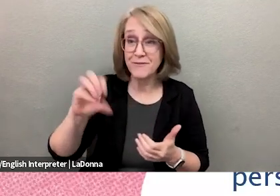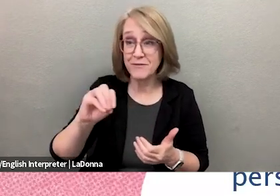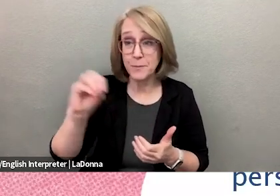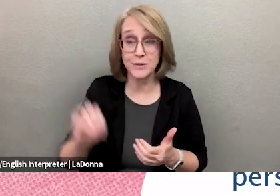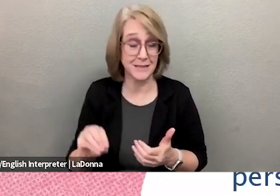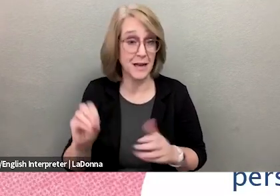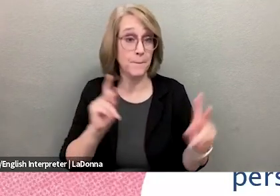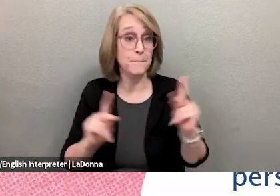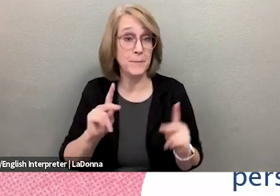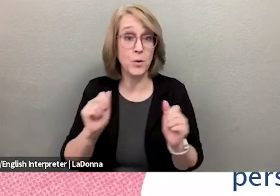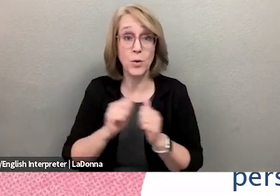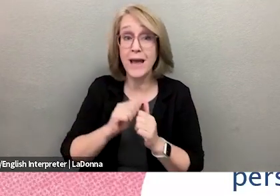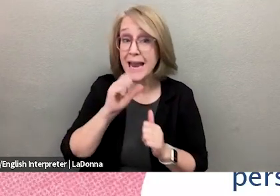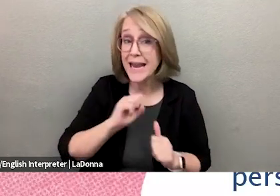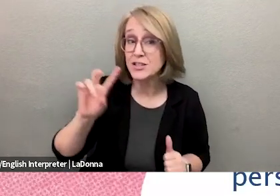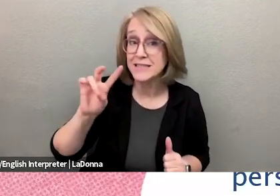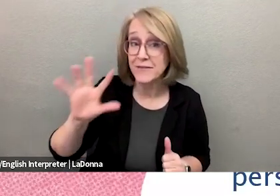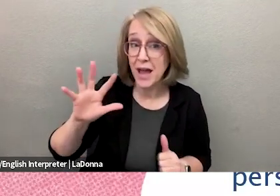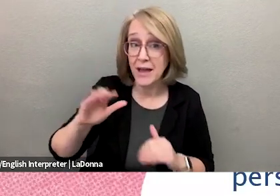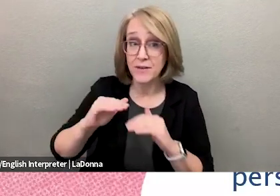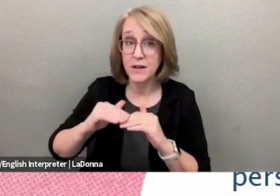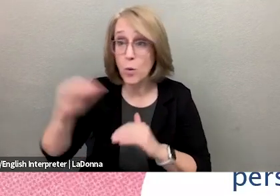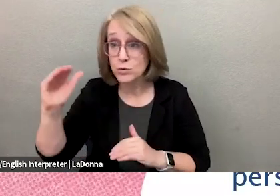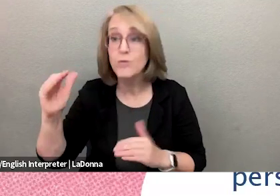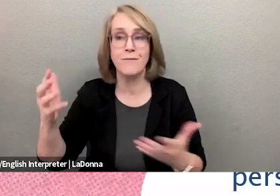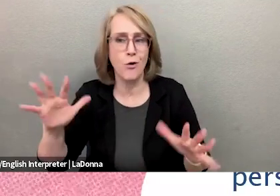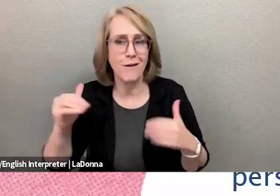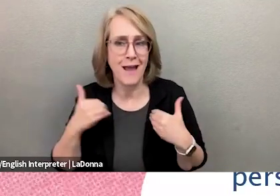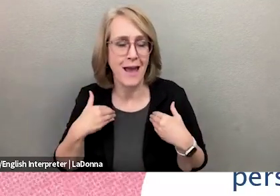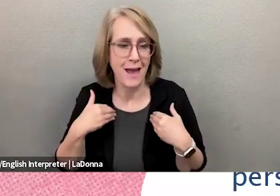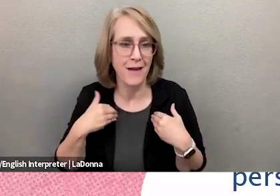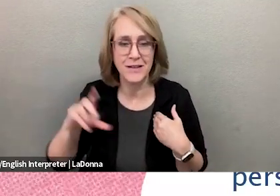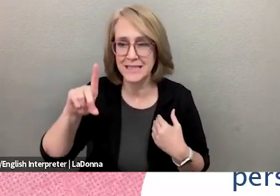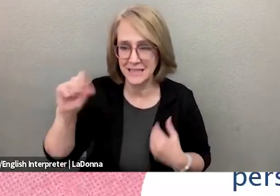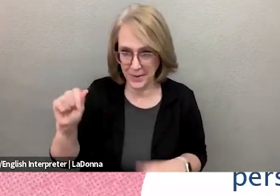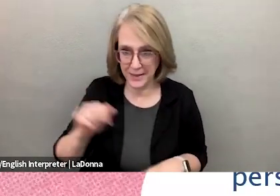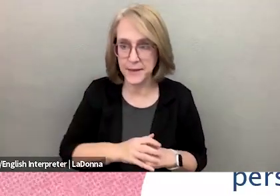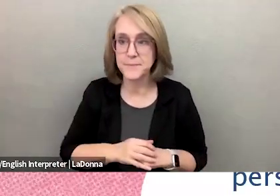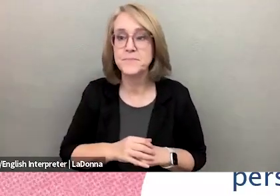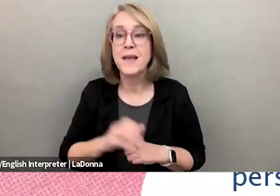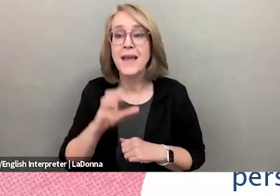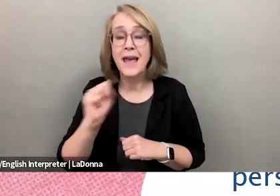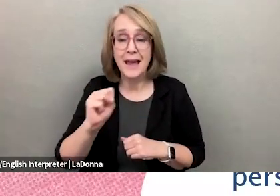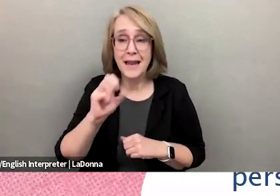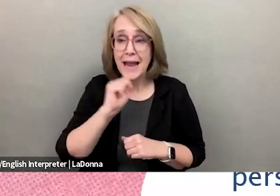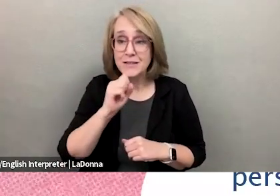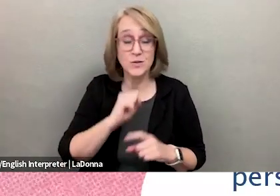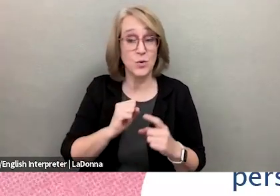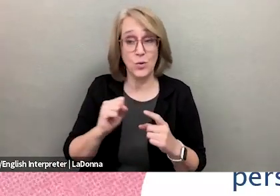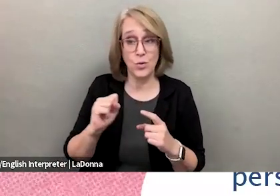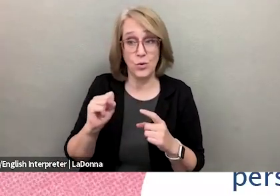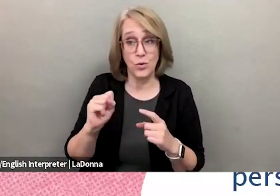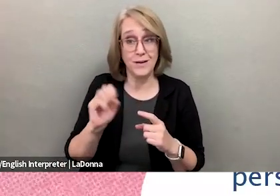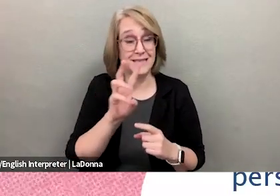have a disability, and 1 in 4 Americans between just 65 and 74 have a disability. So, you know,